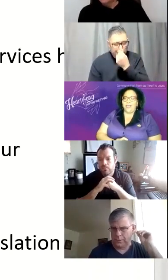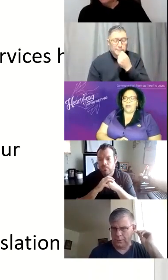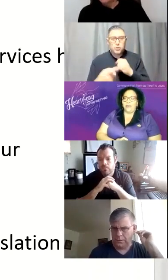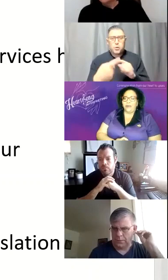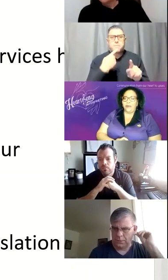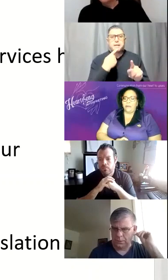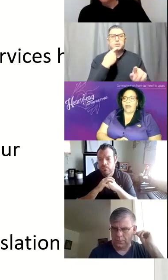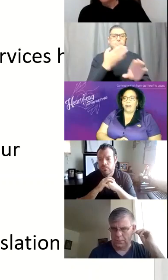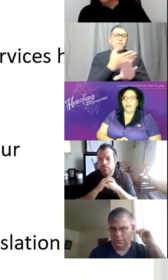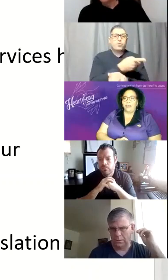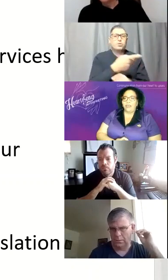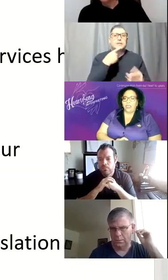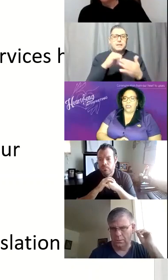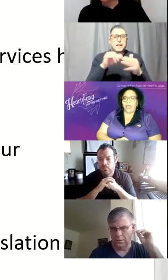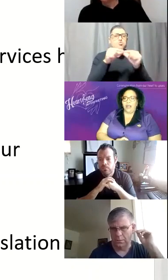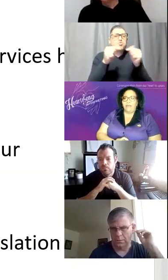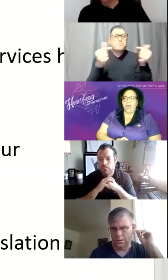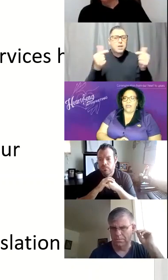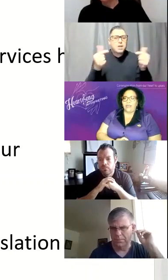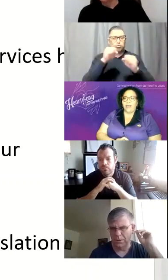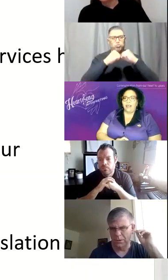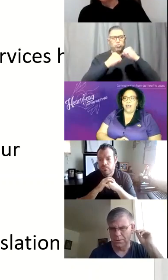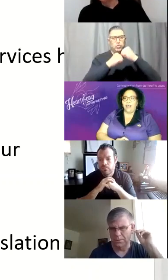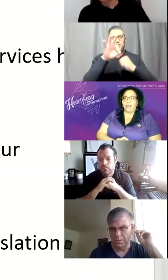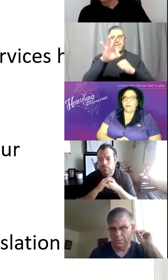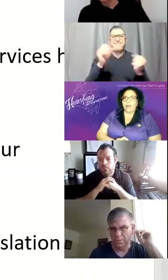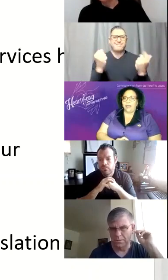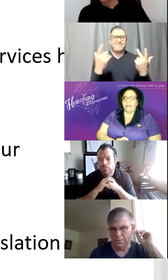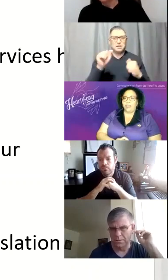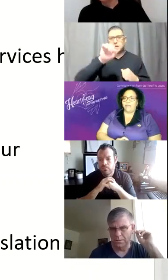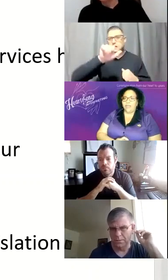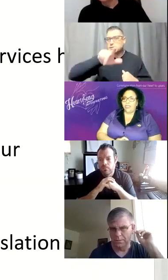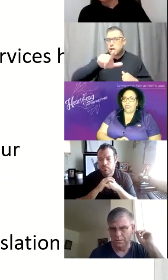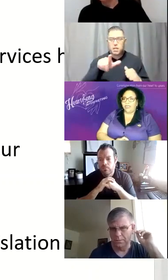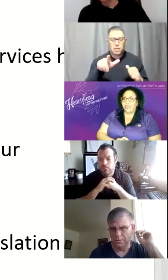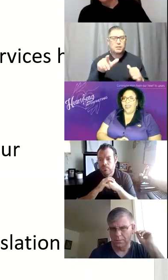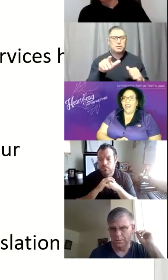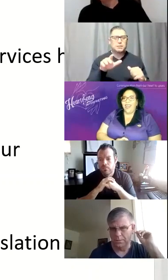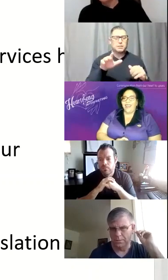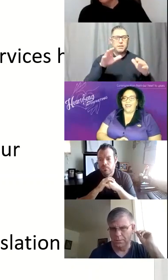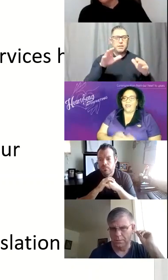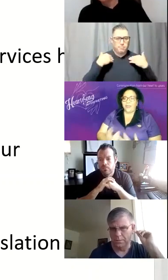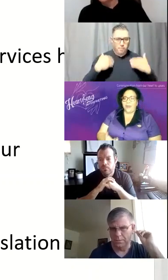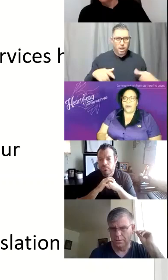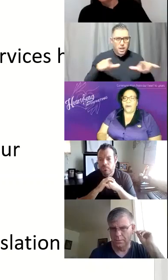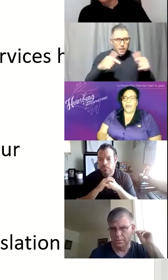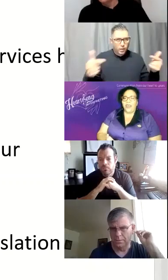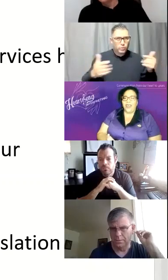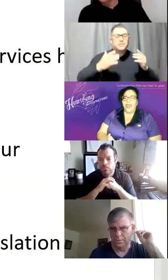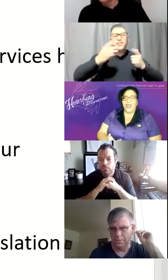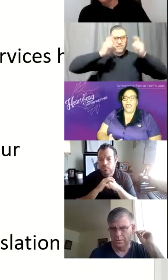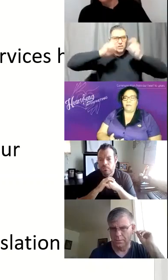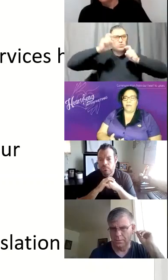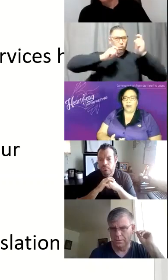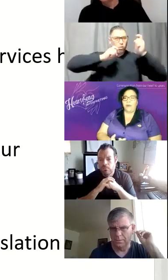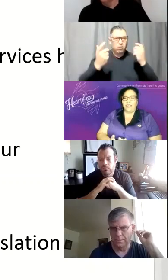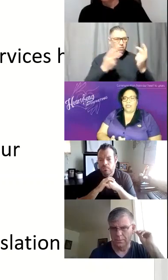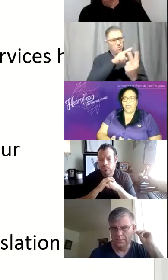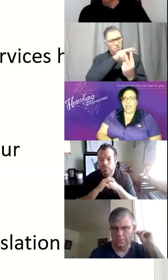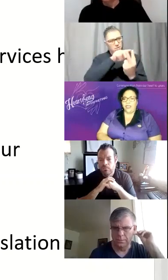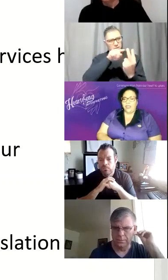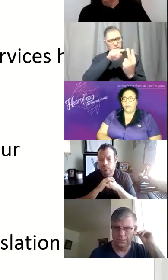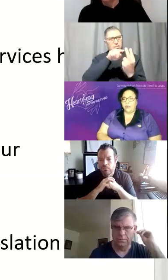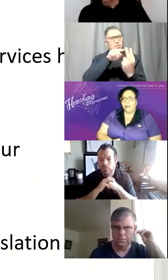mentioned, the grammatical structure of ASL is body language and facial. And so it's been